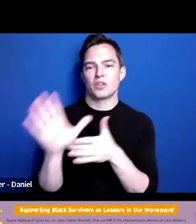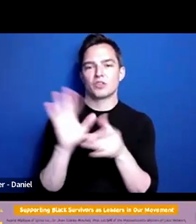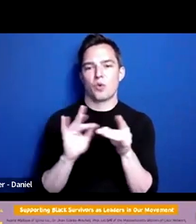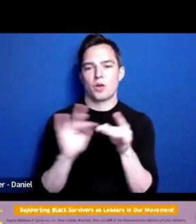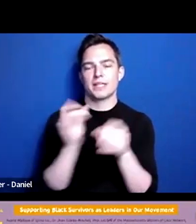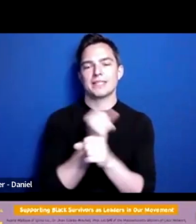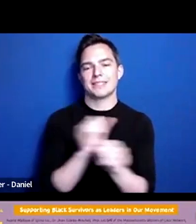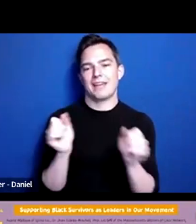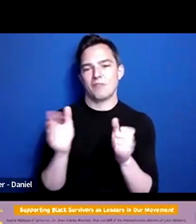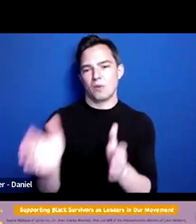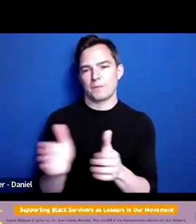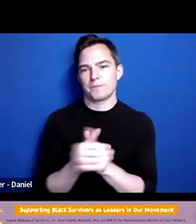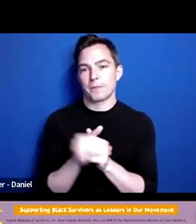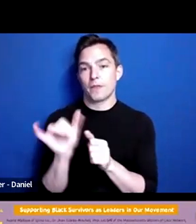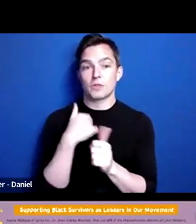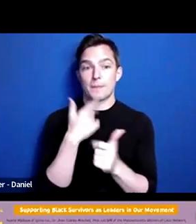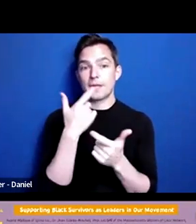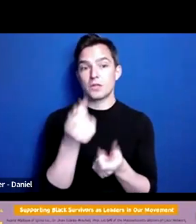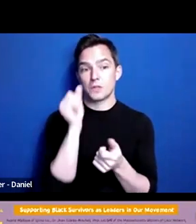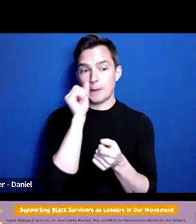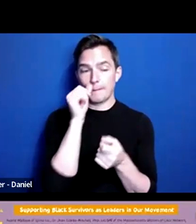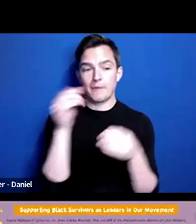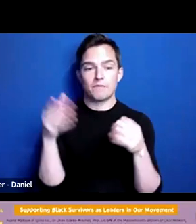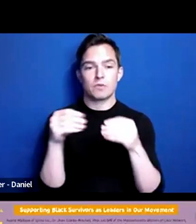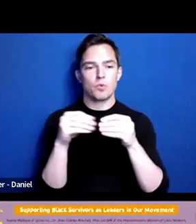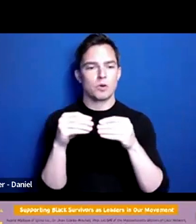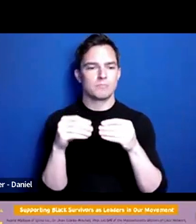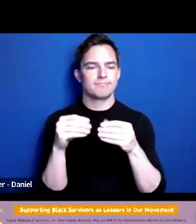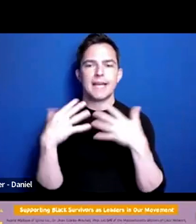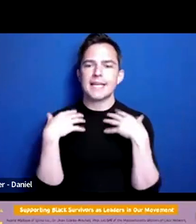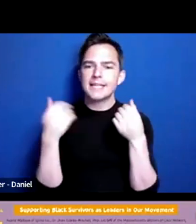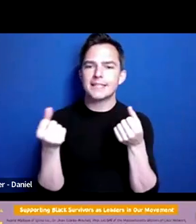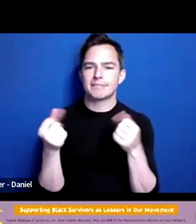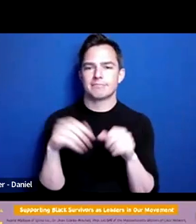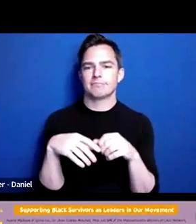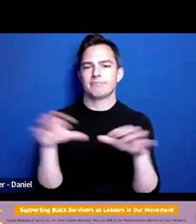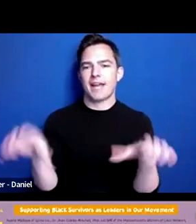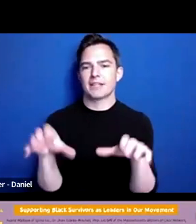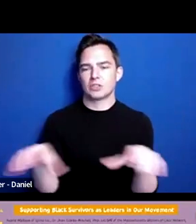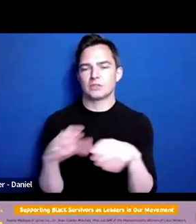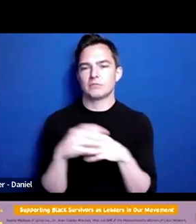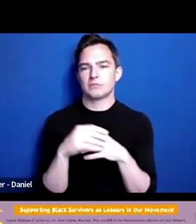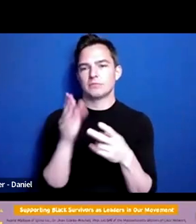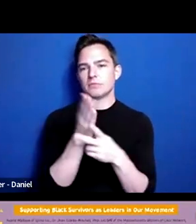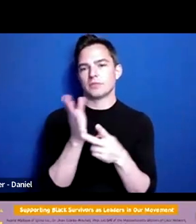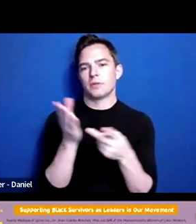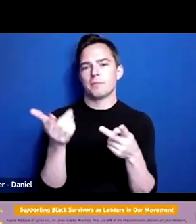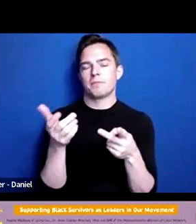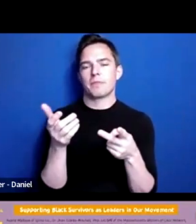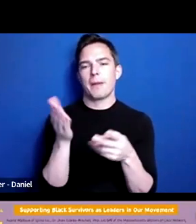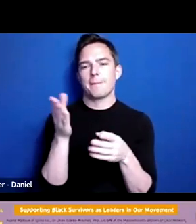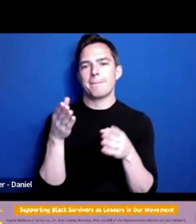I'm also interested in how we can focus more on healing and action. Those are two big things that are like our main focal points at Me